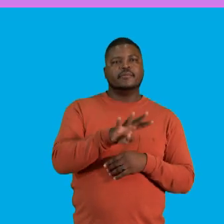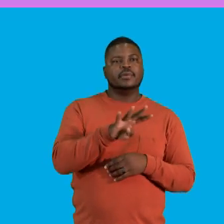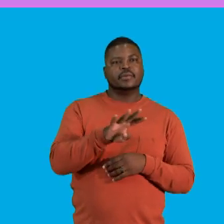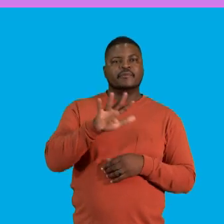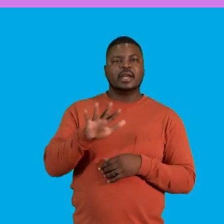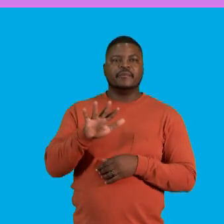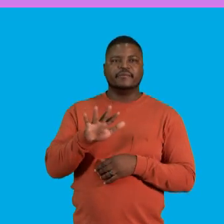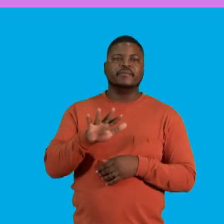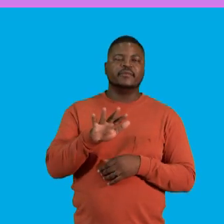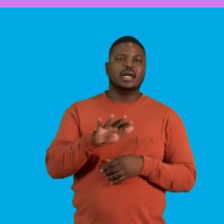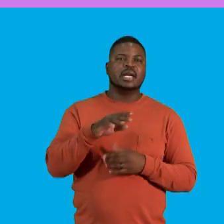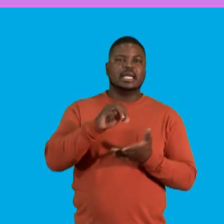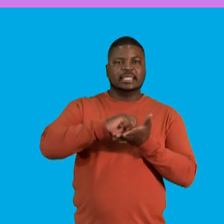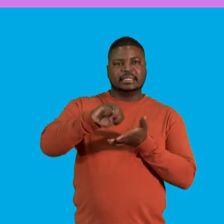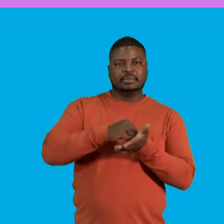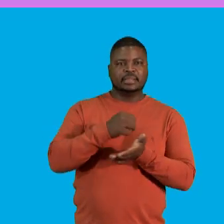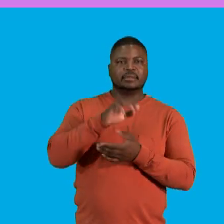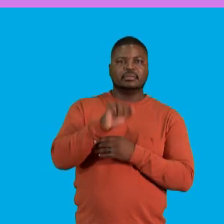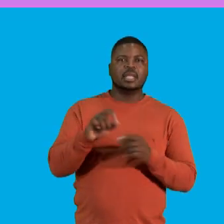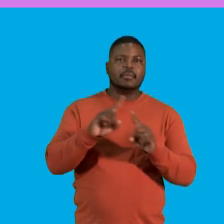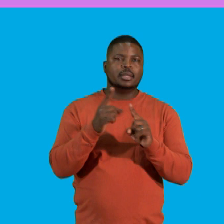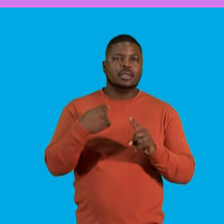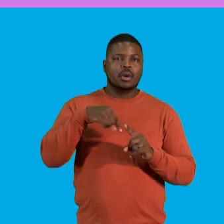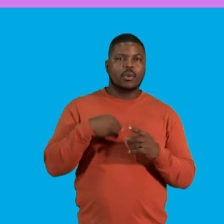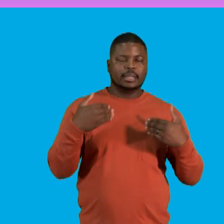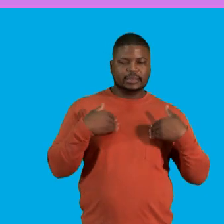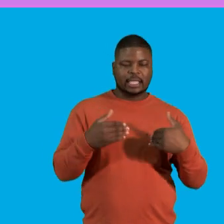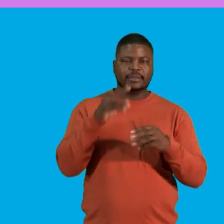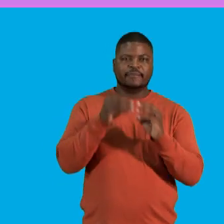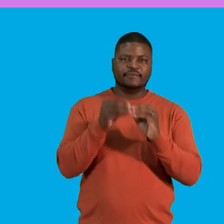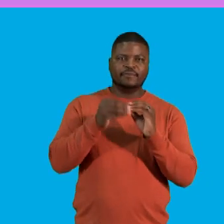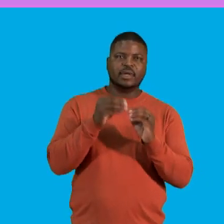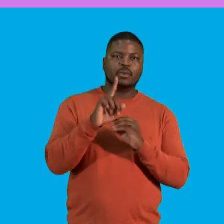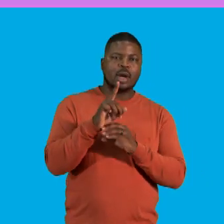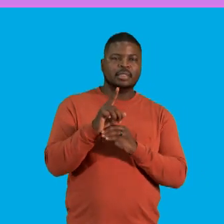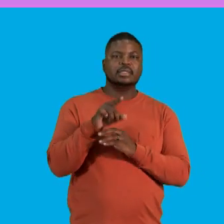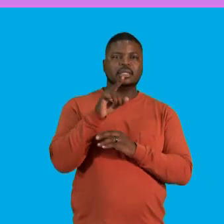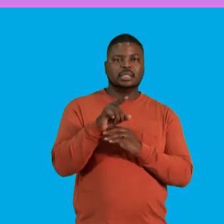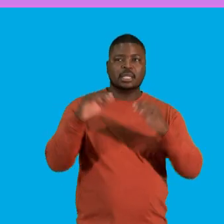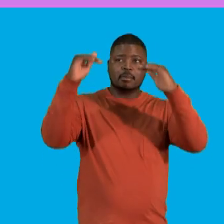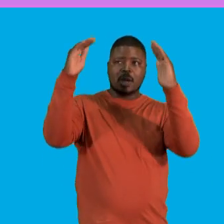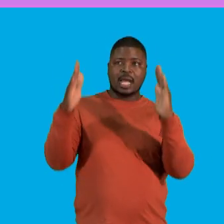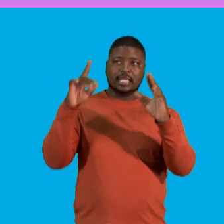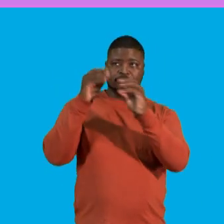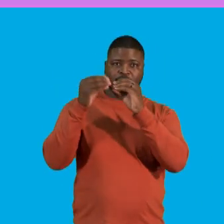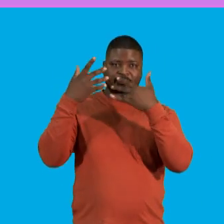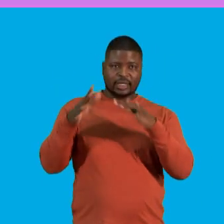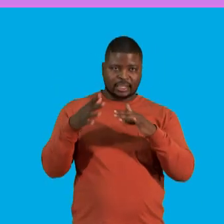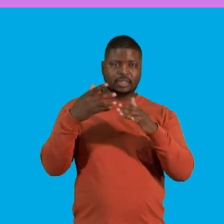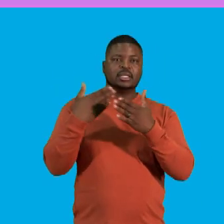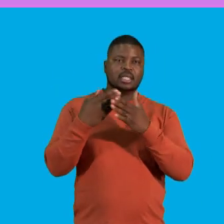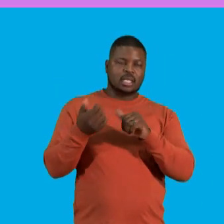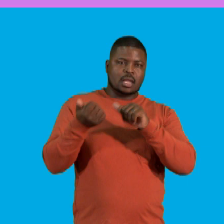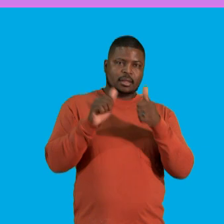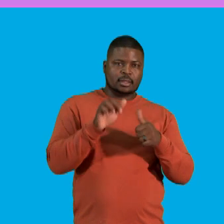we can start with our calculations. We firstly start with what is in the brackets, then we can add. We're using the BODMAS rule. So